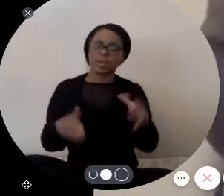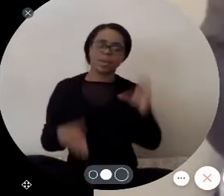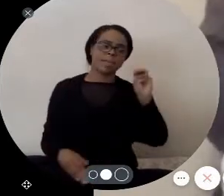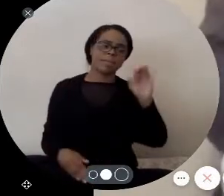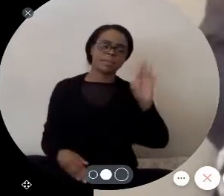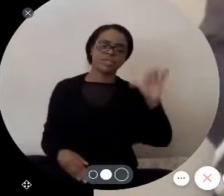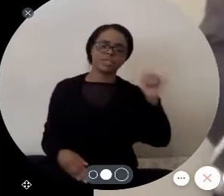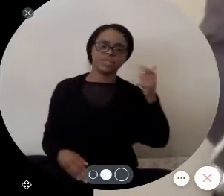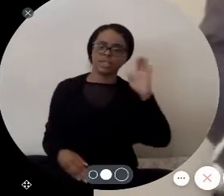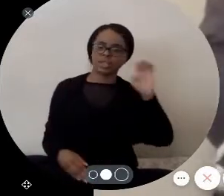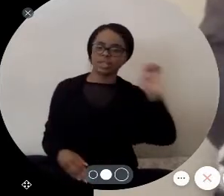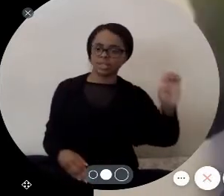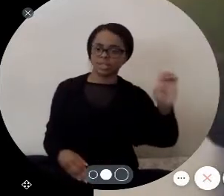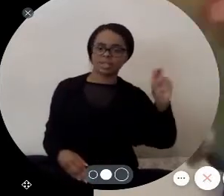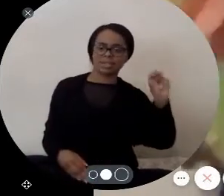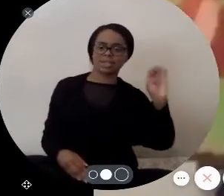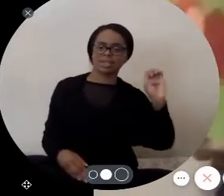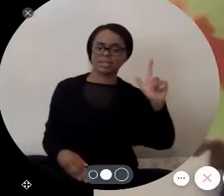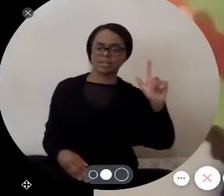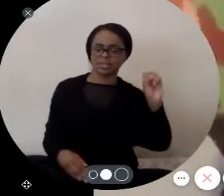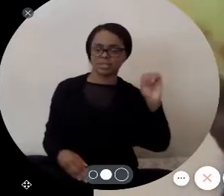aloud.